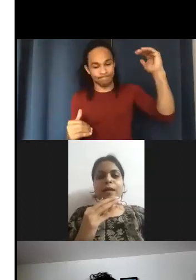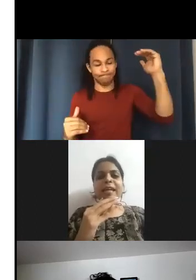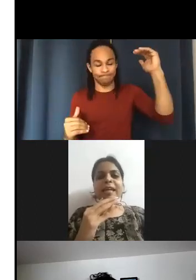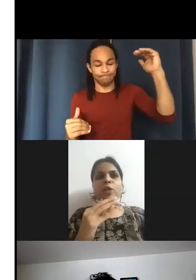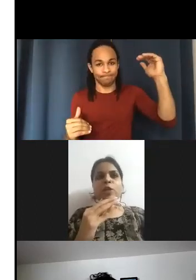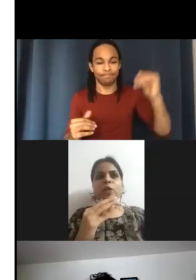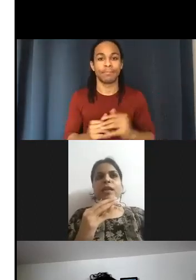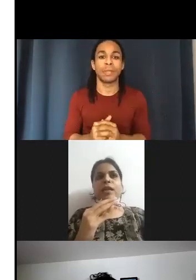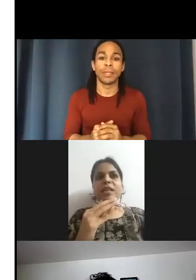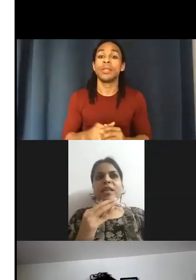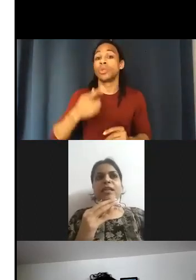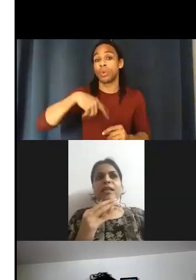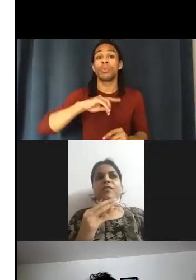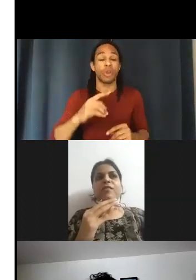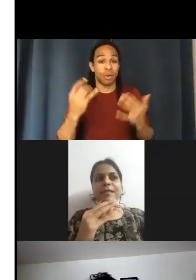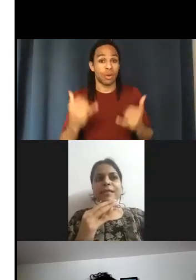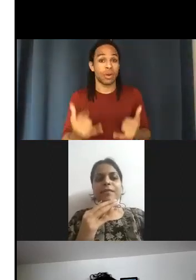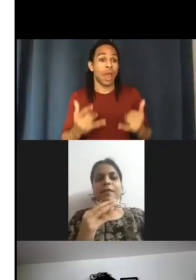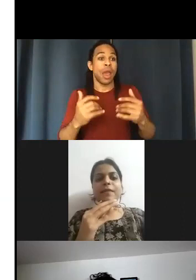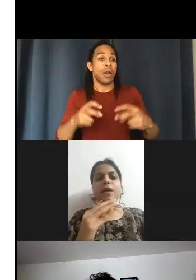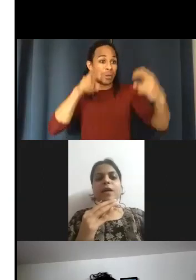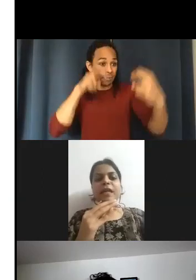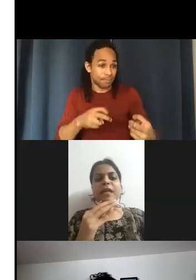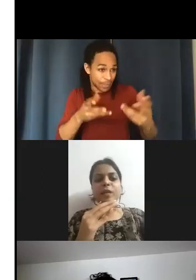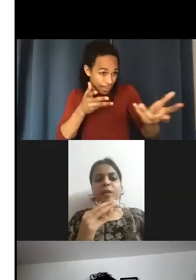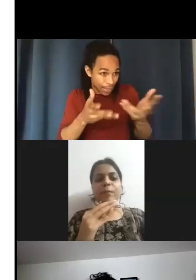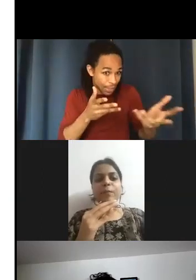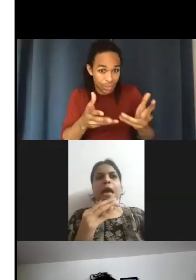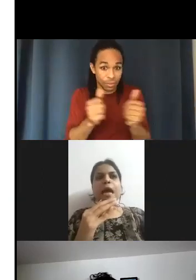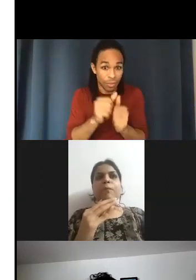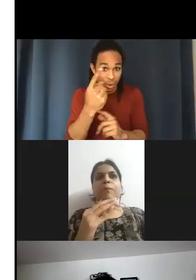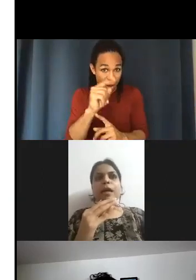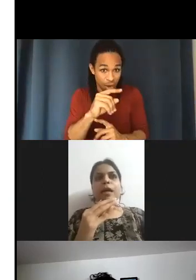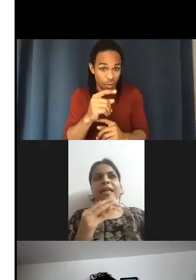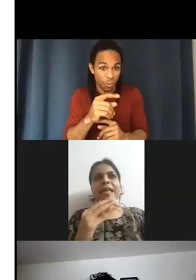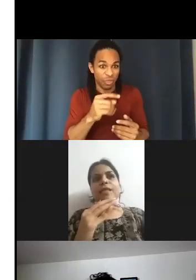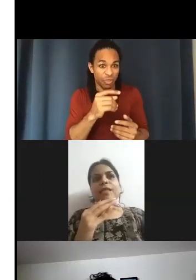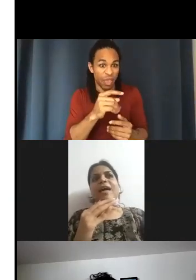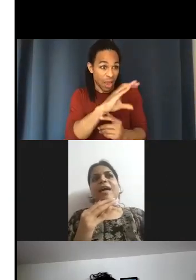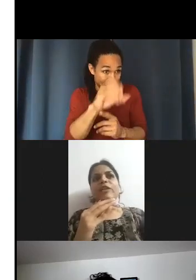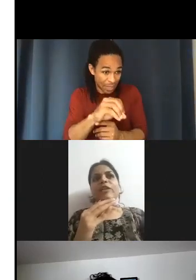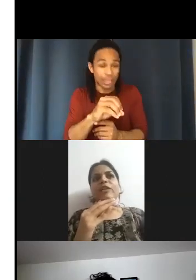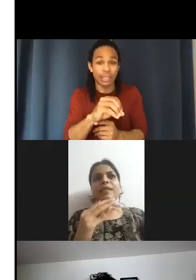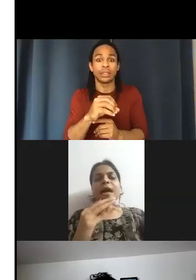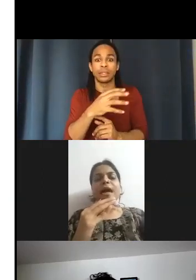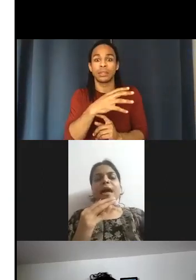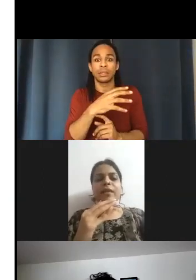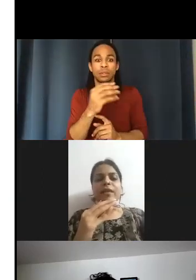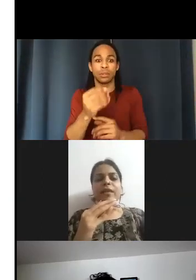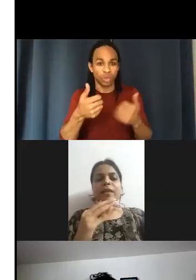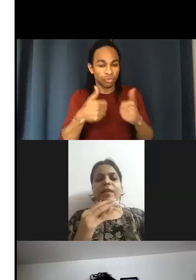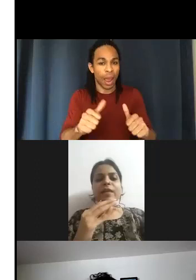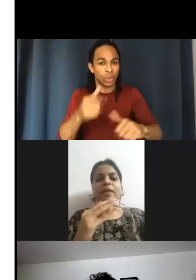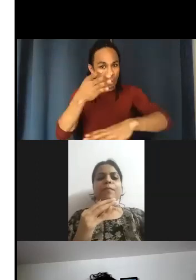are engaging with the community in terms of crisis, trying to communicate with them, bring up the cases of violations and raise them